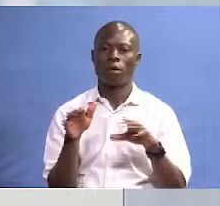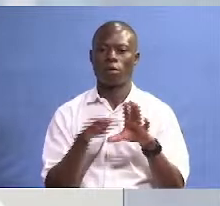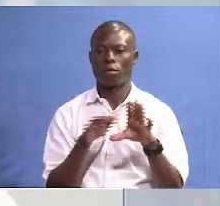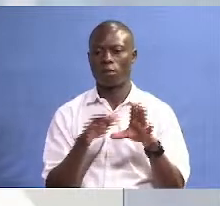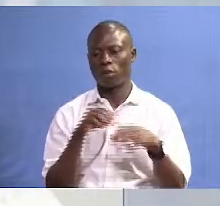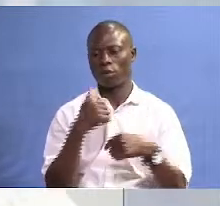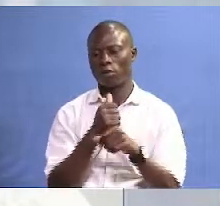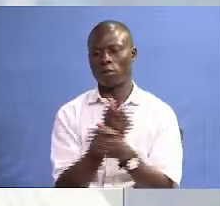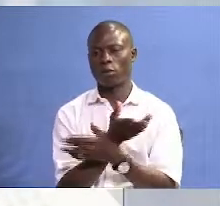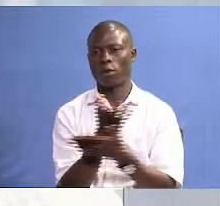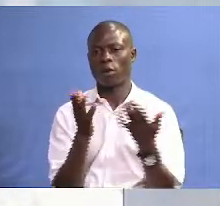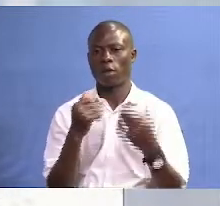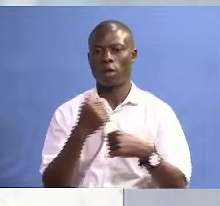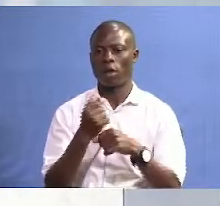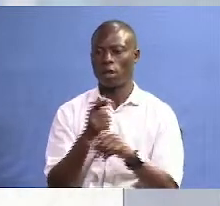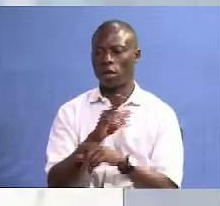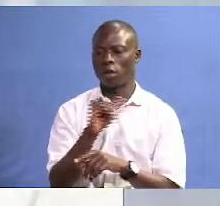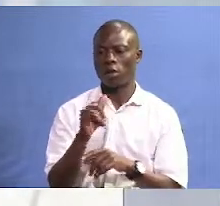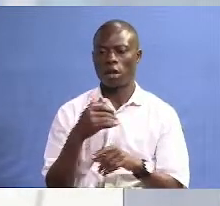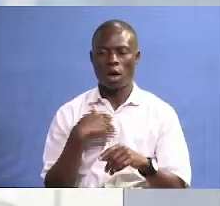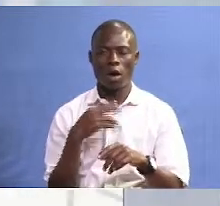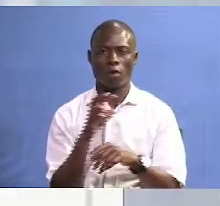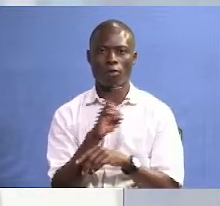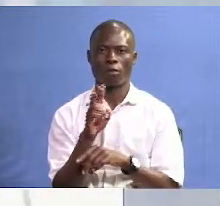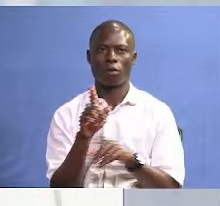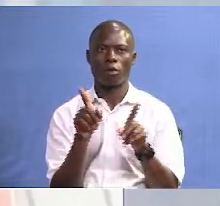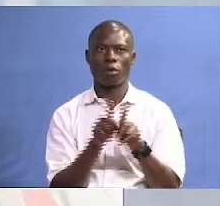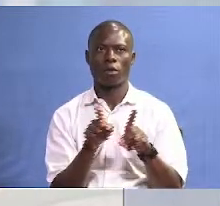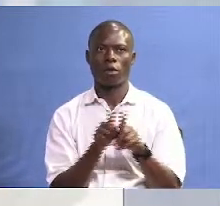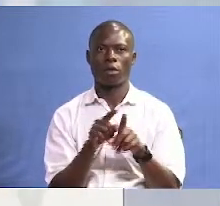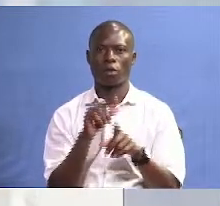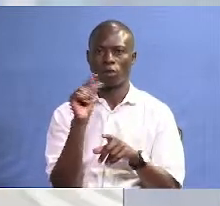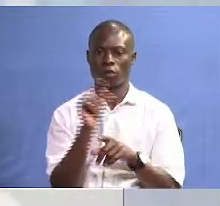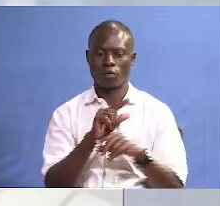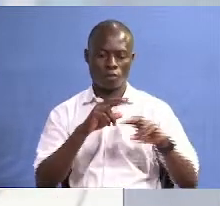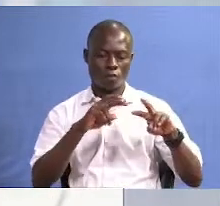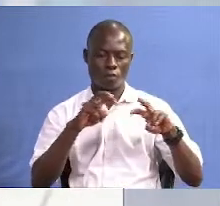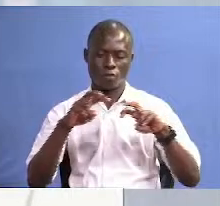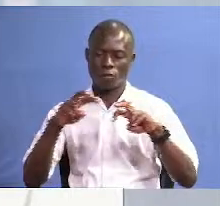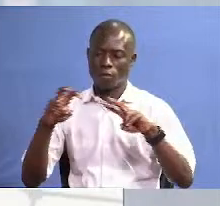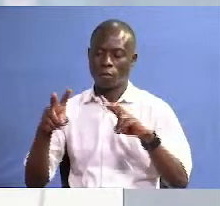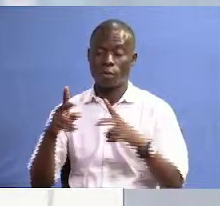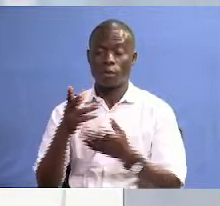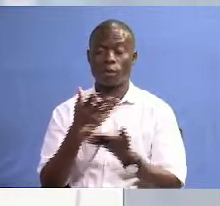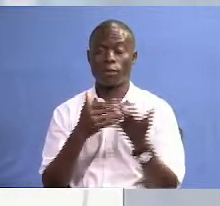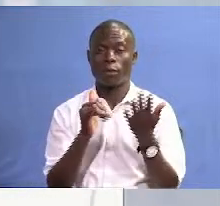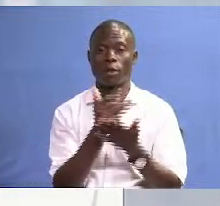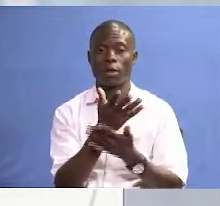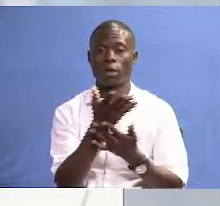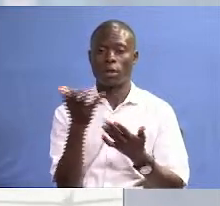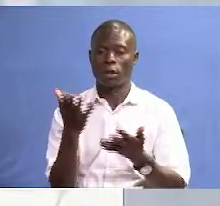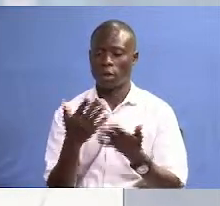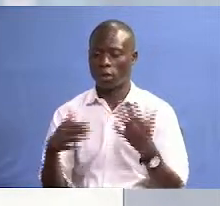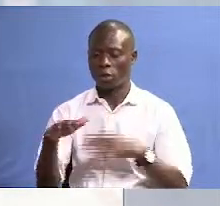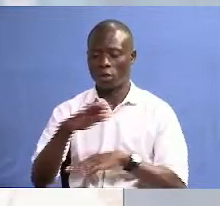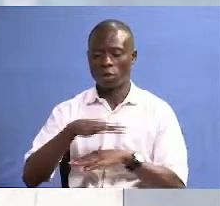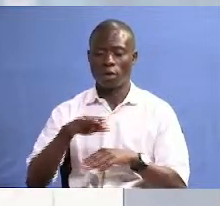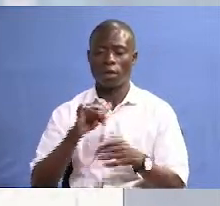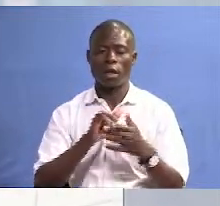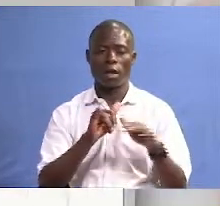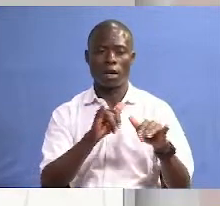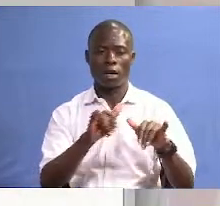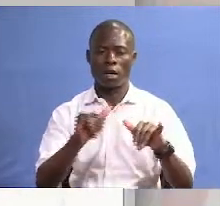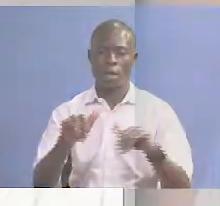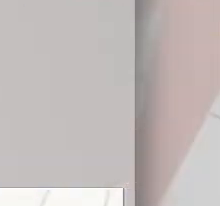with that, just to take a look, or rather to do investigation in regard to some of the grounds that are laid